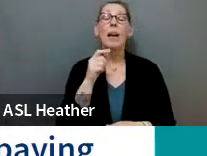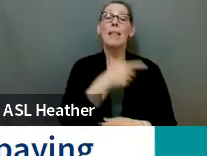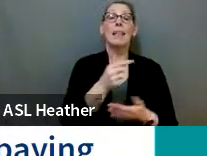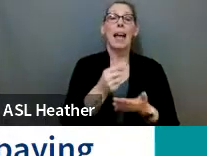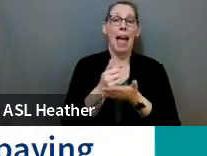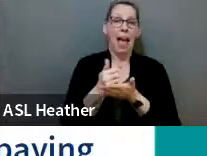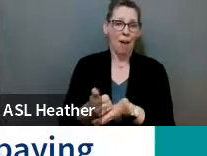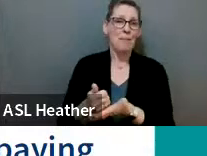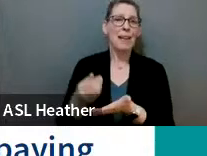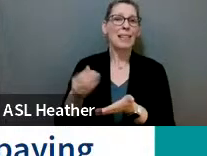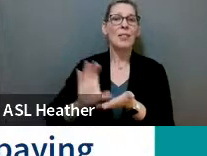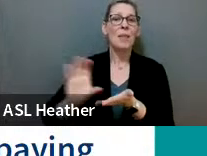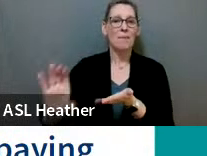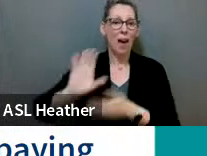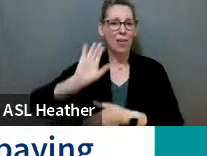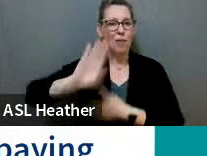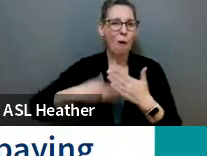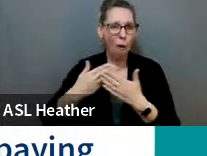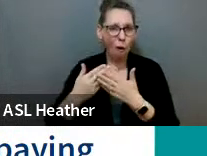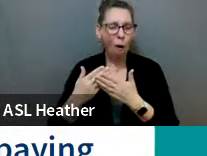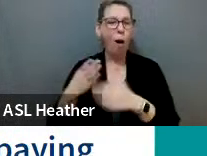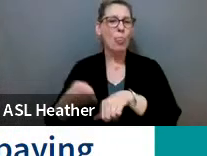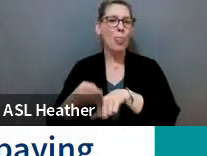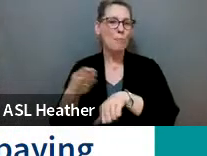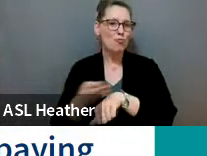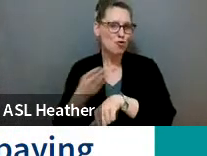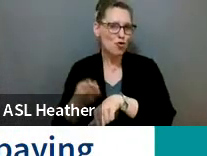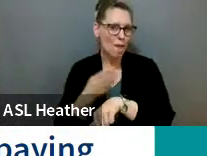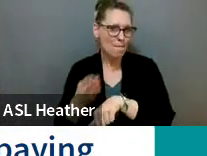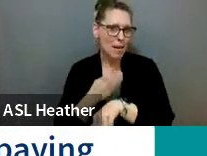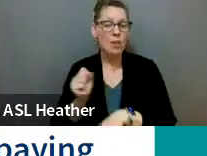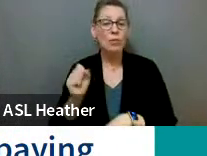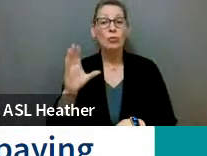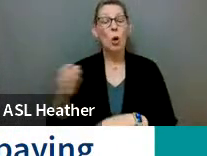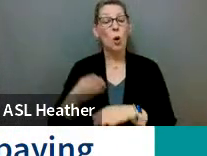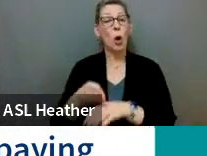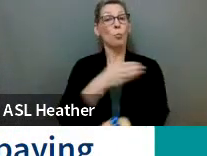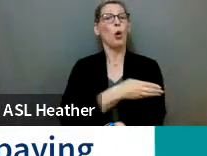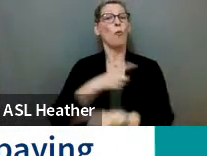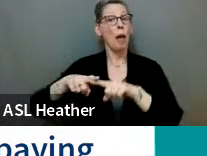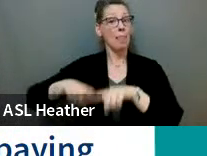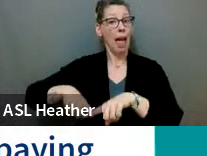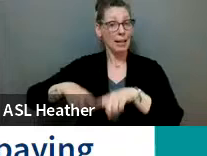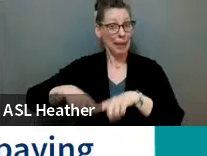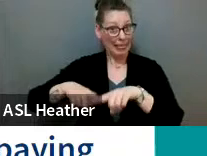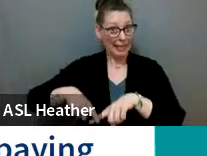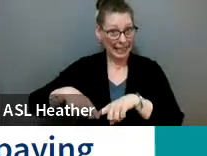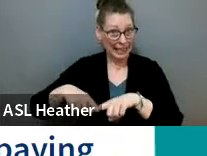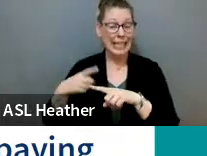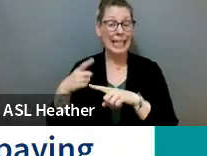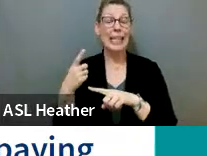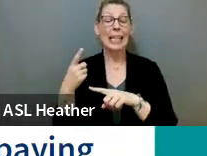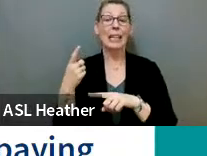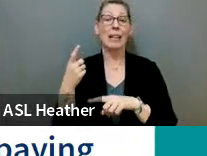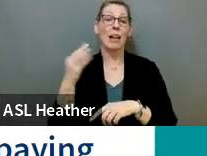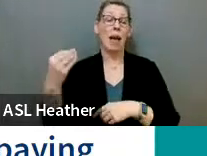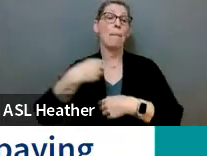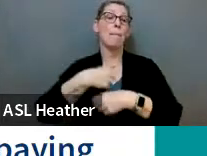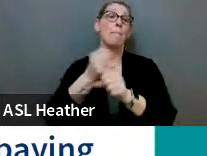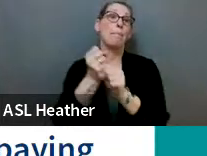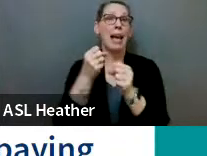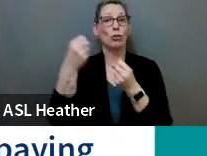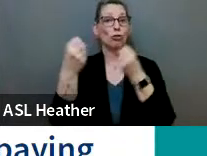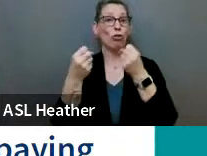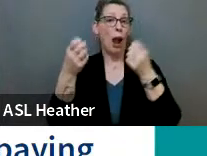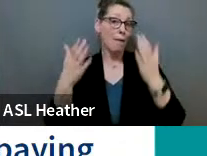all of the program improvements. So not only does it help improve the reliability of the facility and kind of make